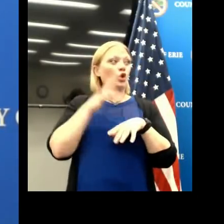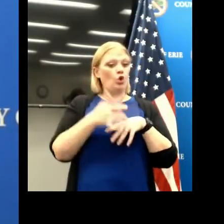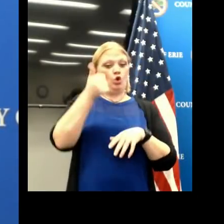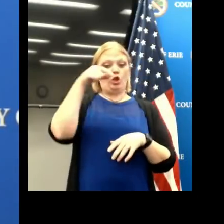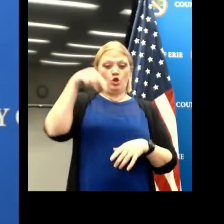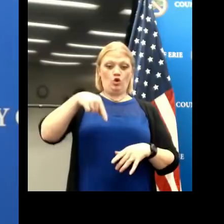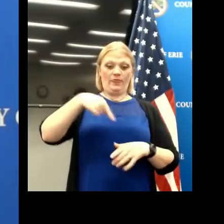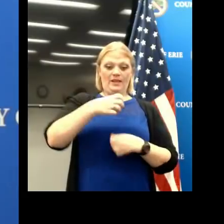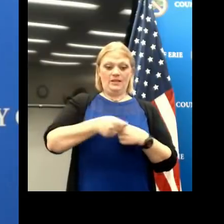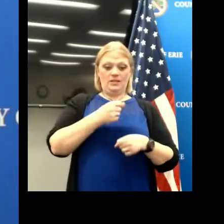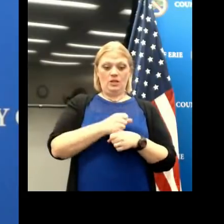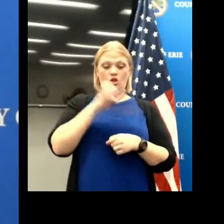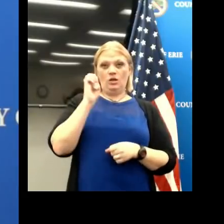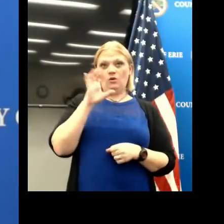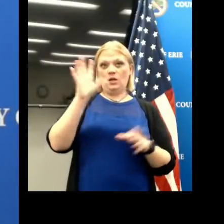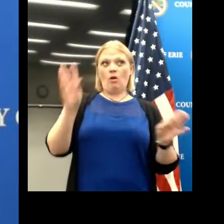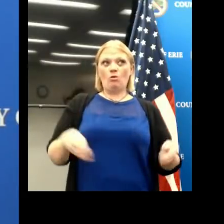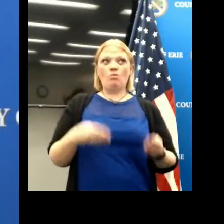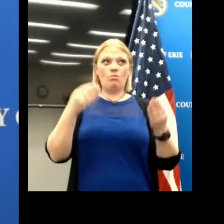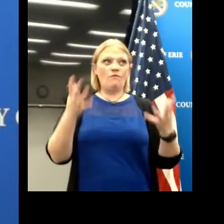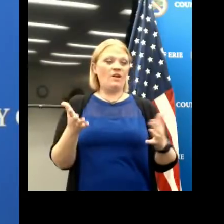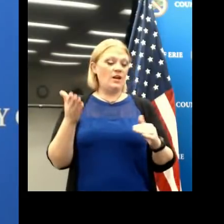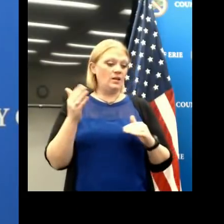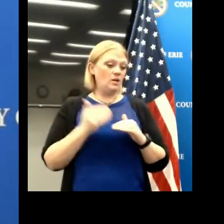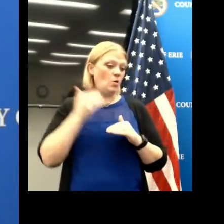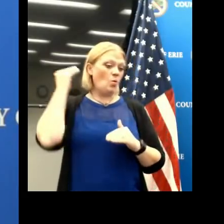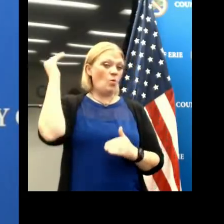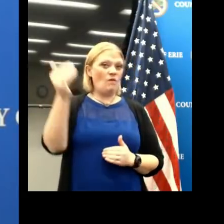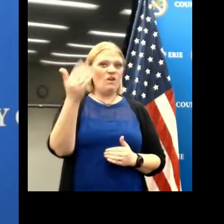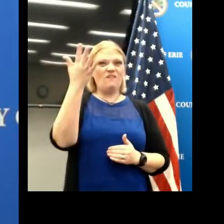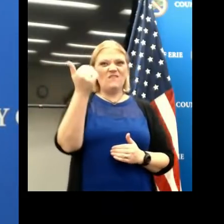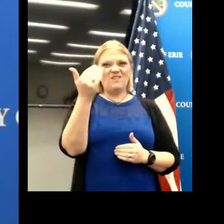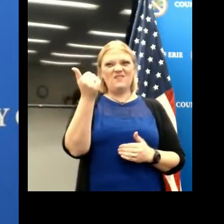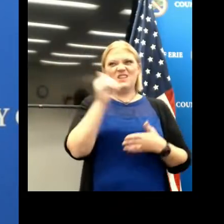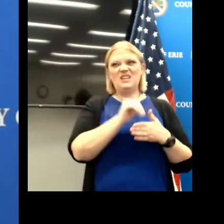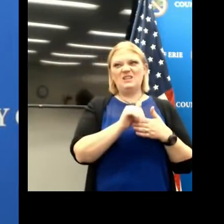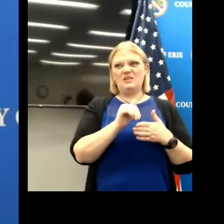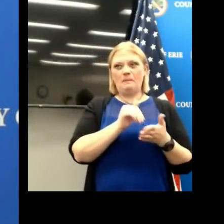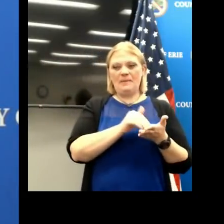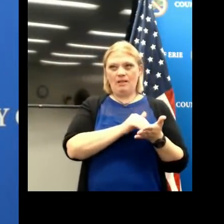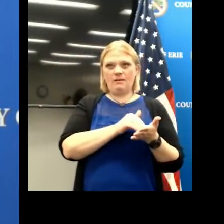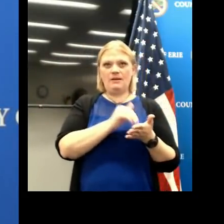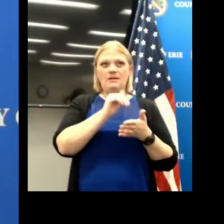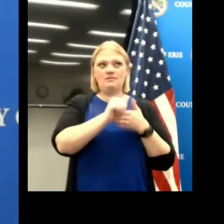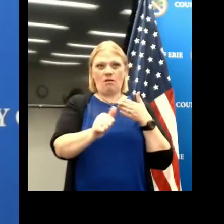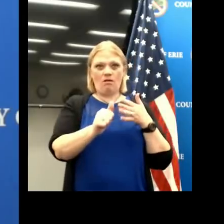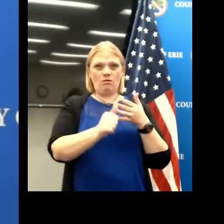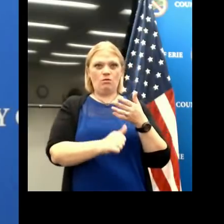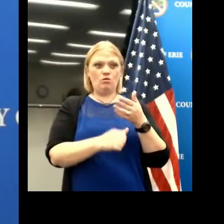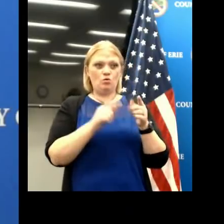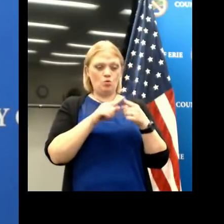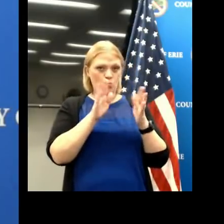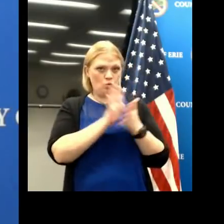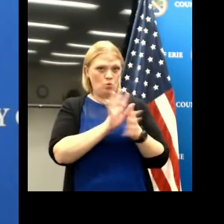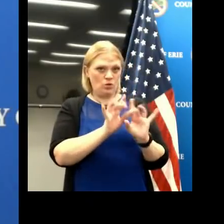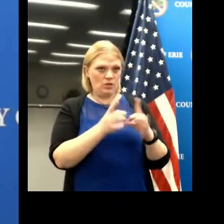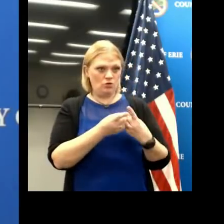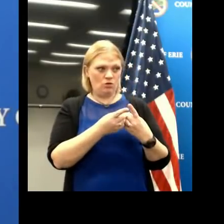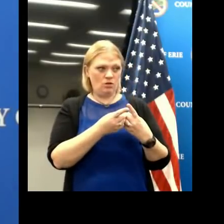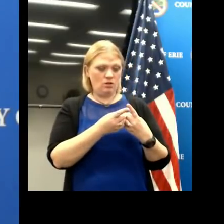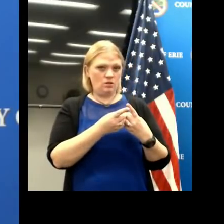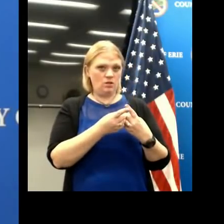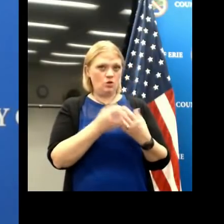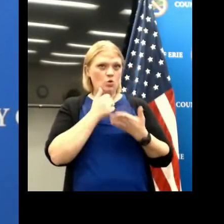year, Erie County provided more than $15 million to the school districts in Erie County to assist with costs, which also was to be used